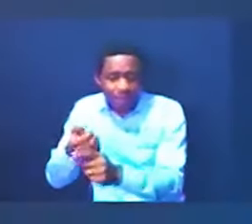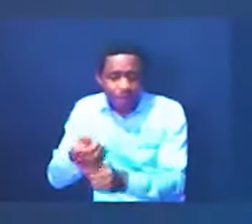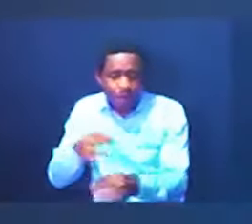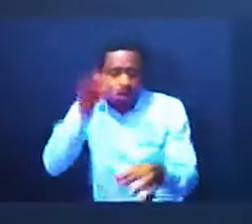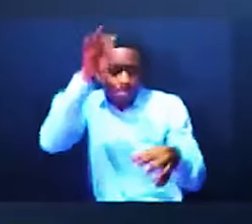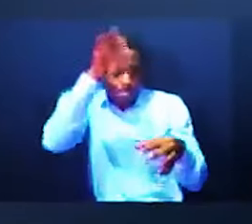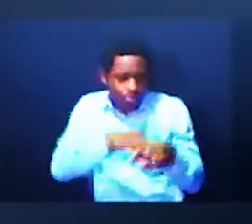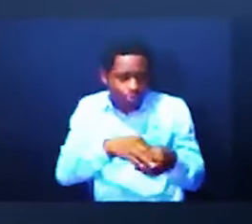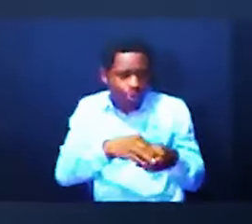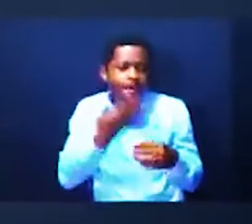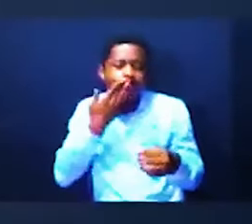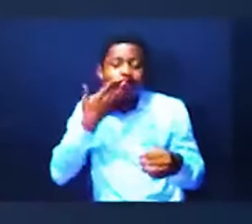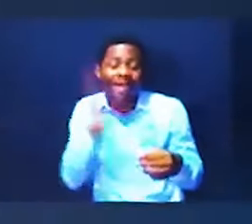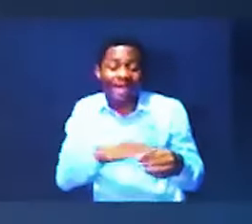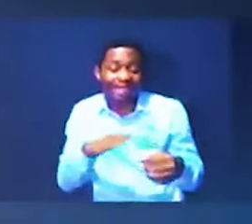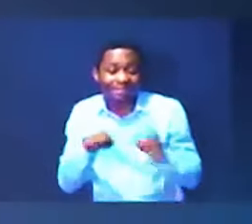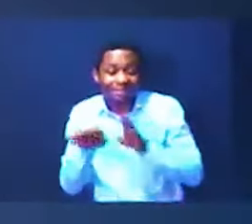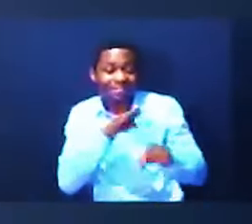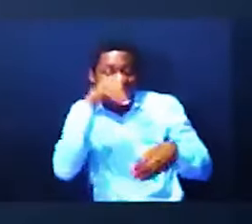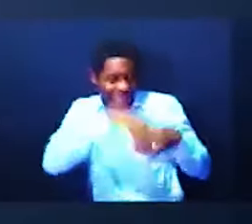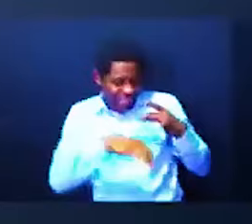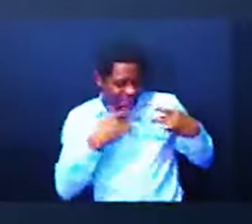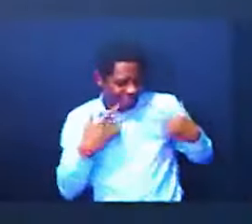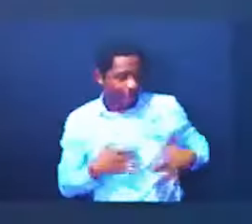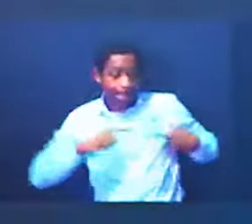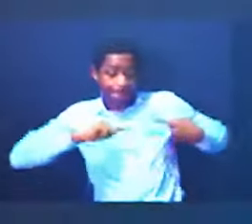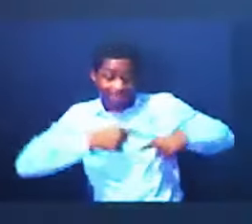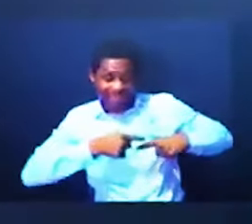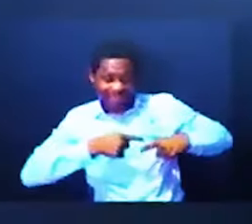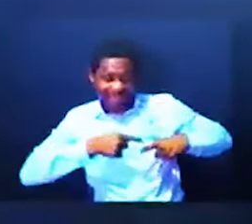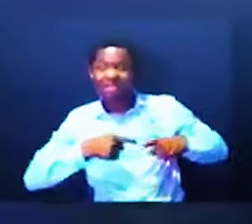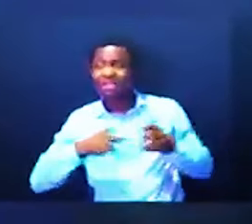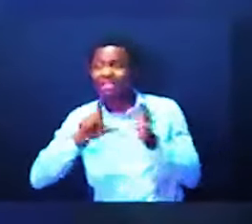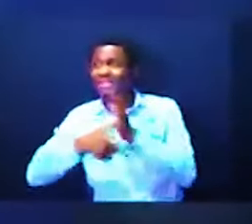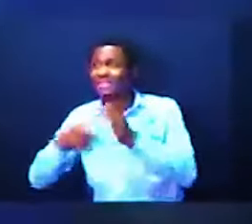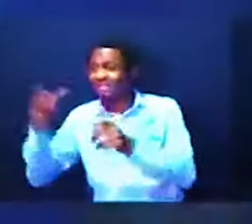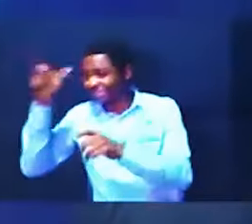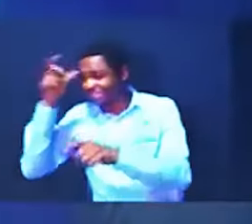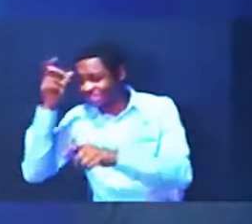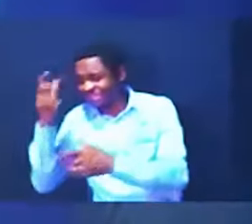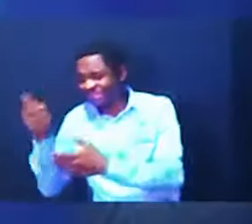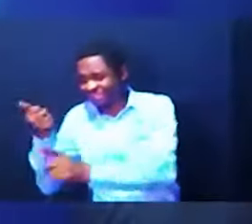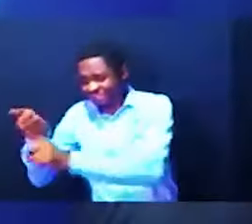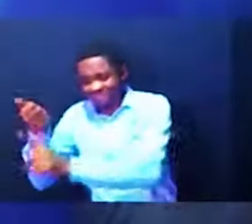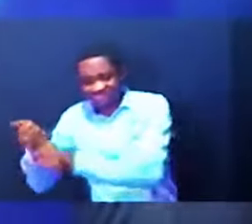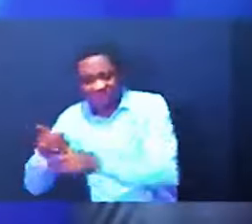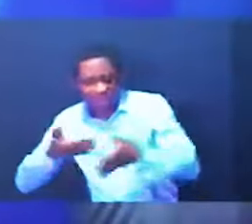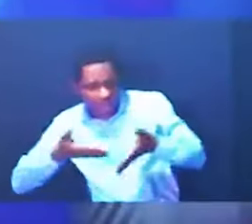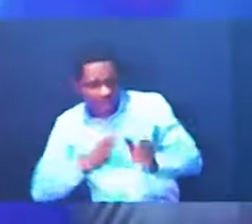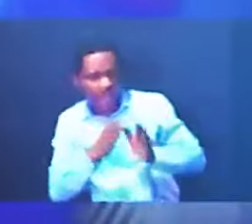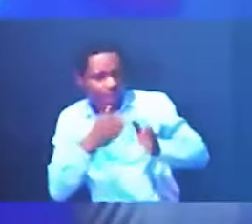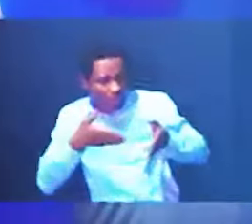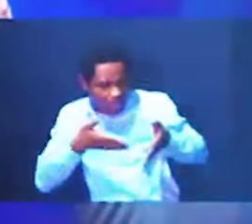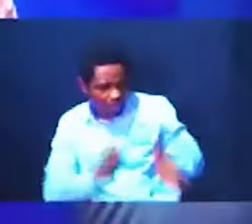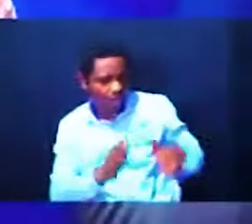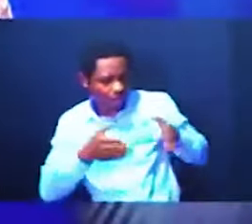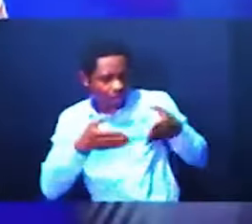and help you to grow it. This time round, it becomes a weapon in his hands against you.